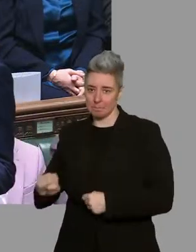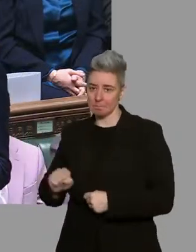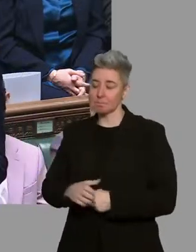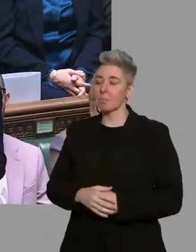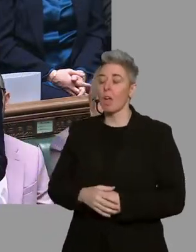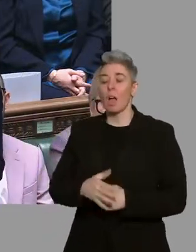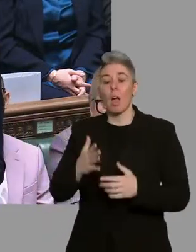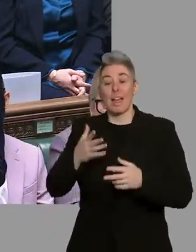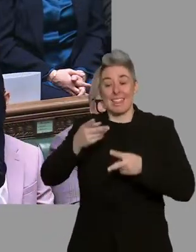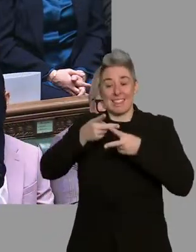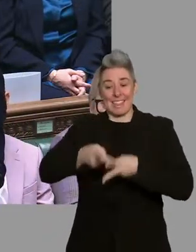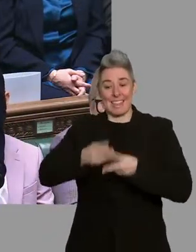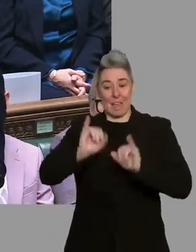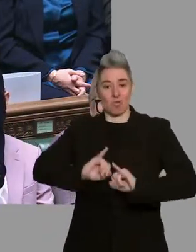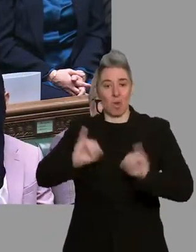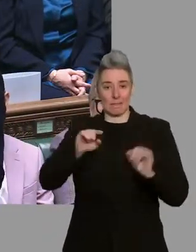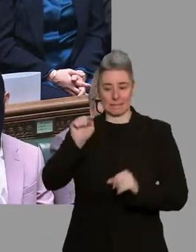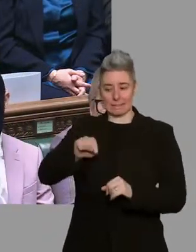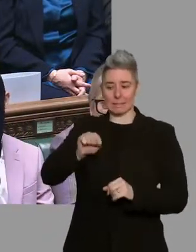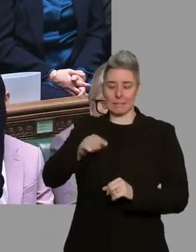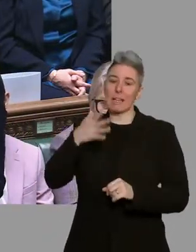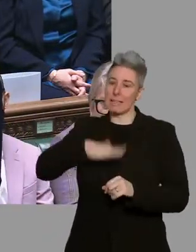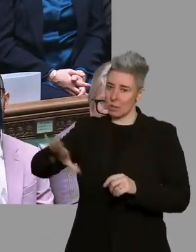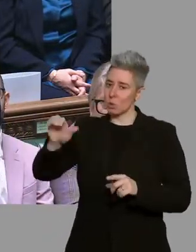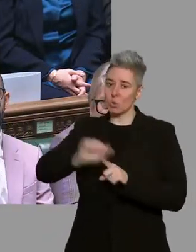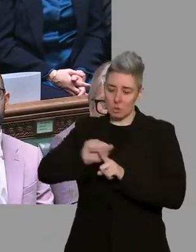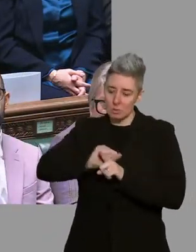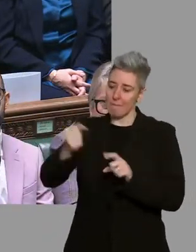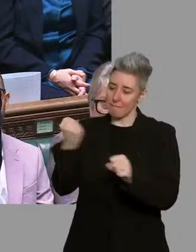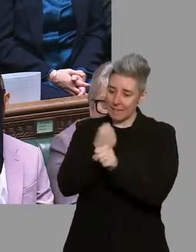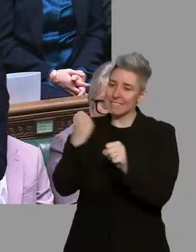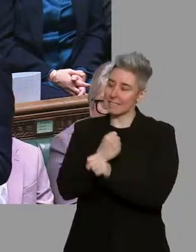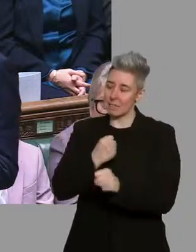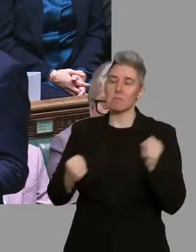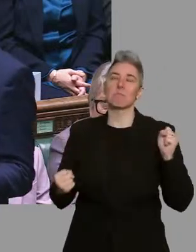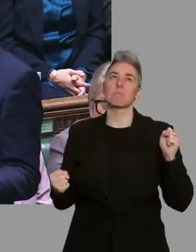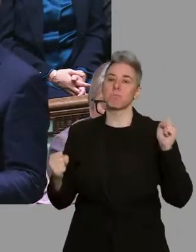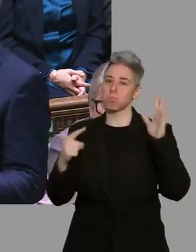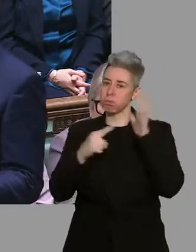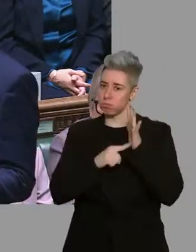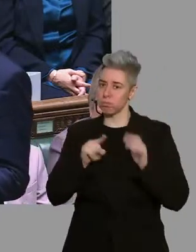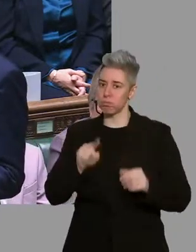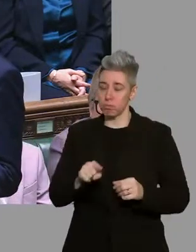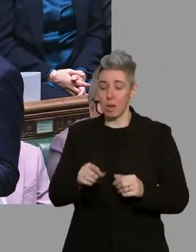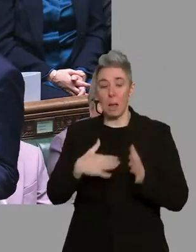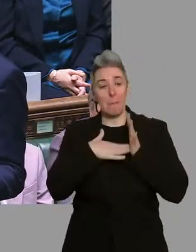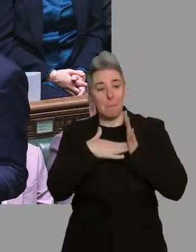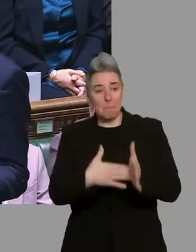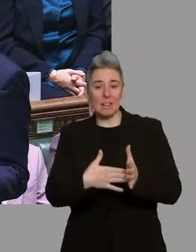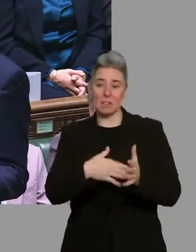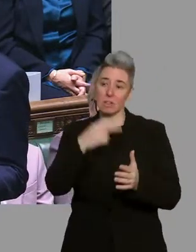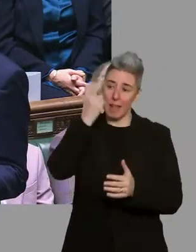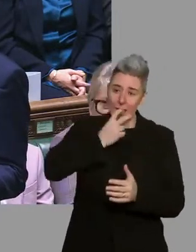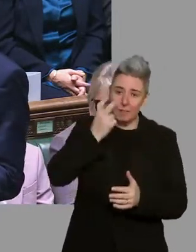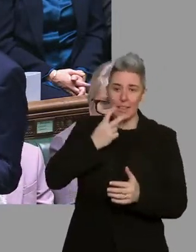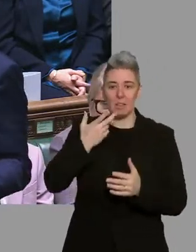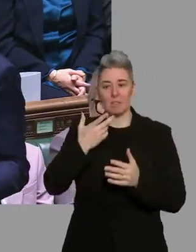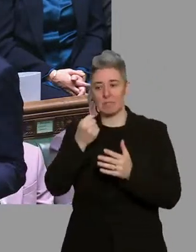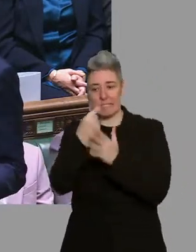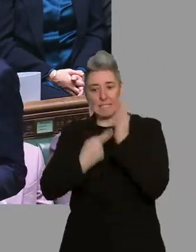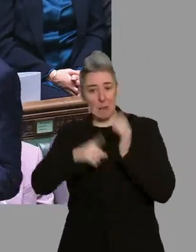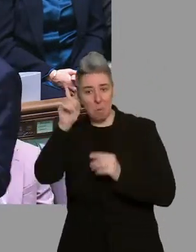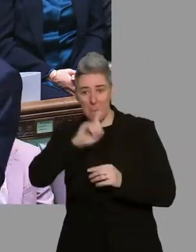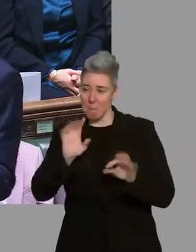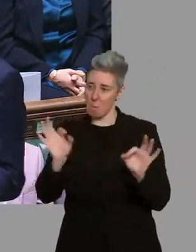the millions of people, elderly and disabled, who are not getting the care they need, for the millions of family carers who are making